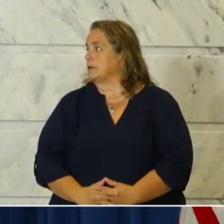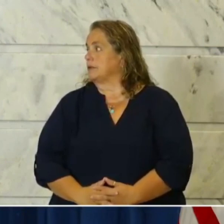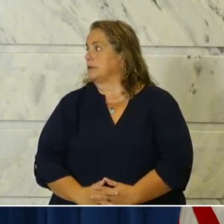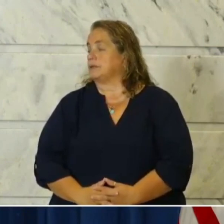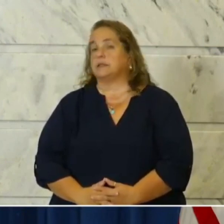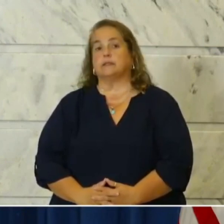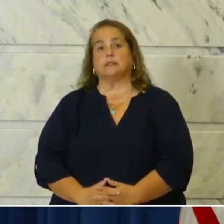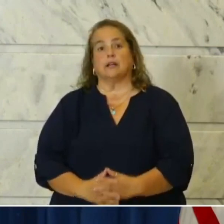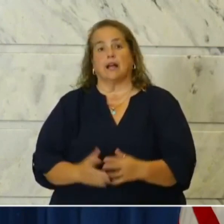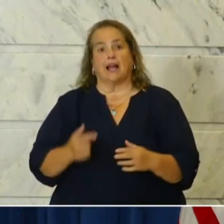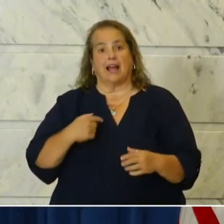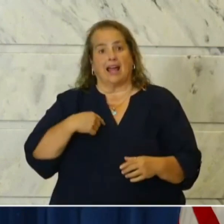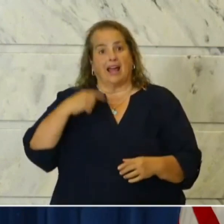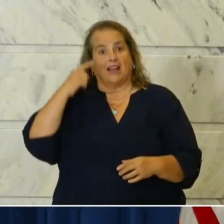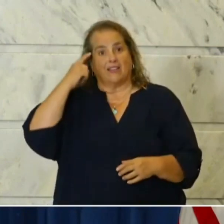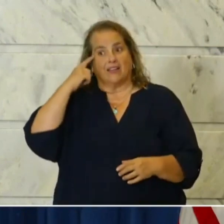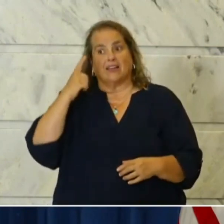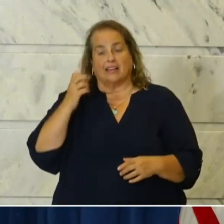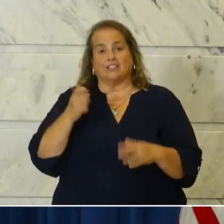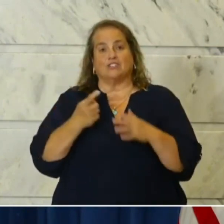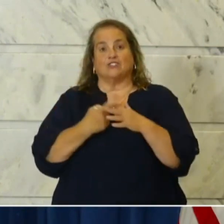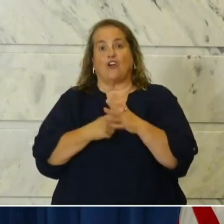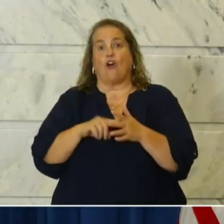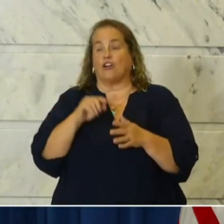And I think he started off making us laugh.